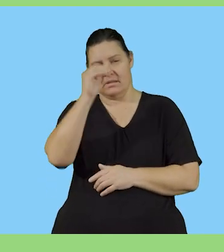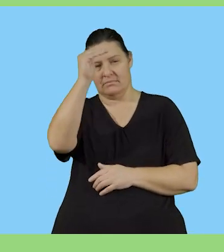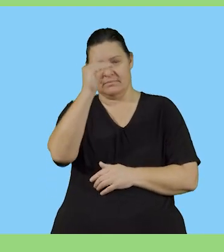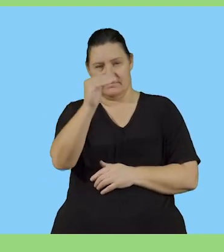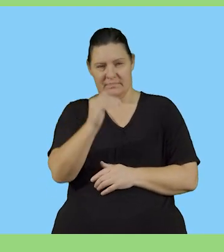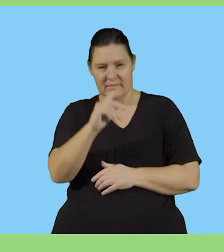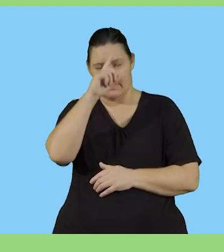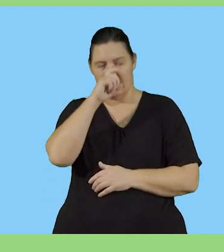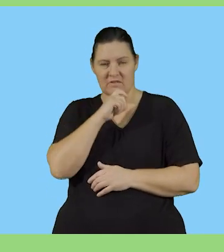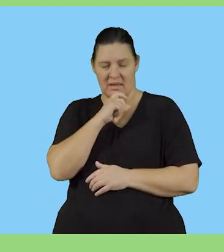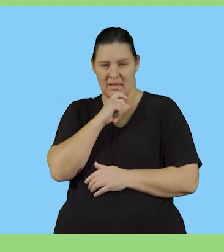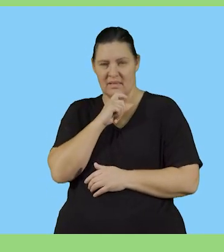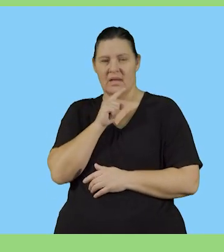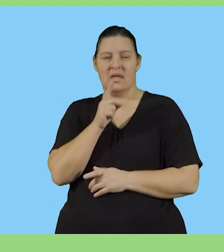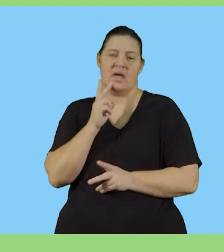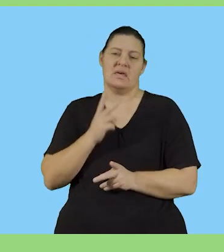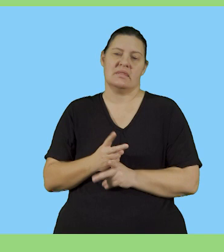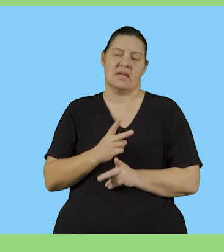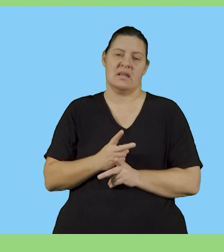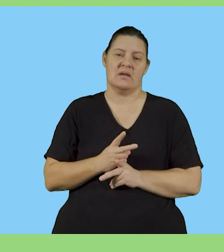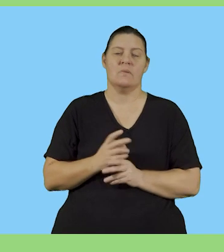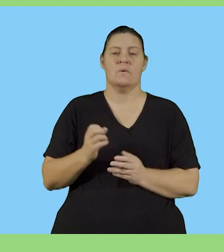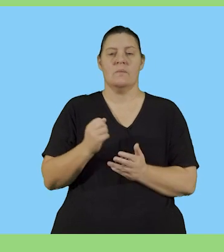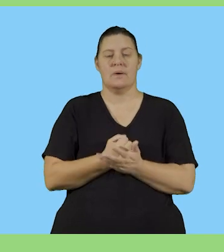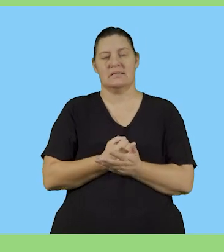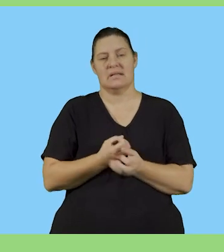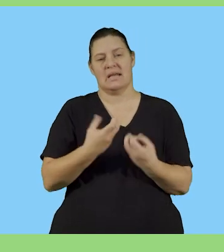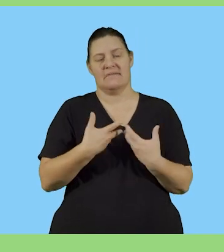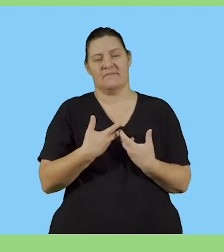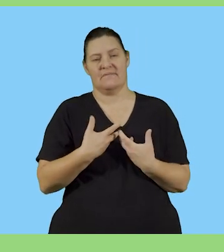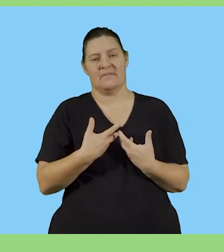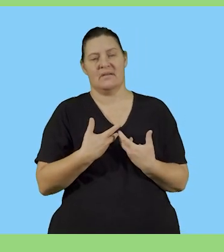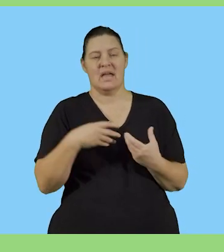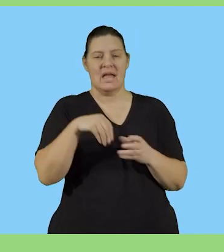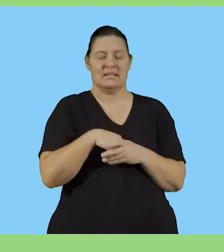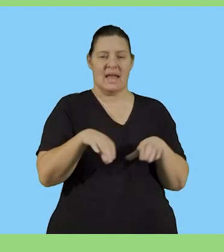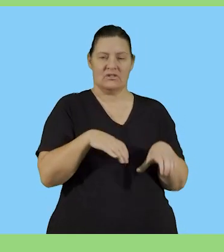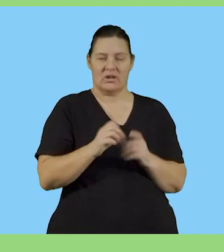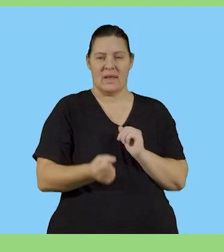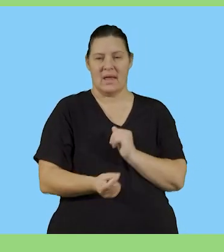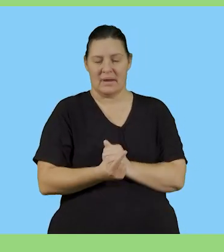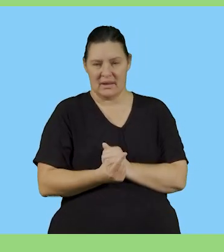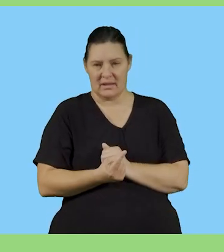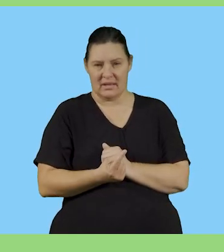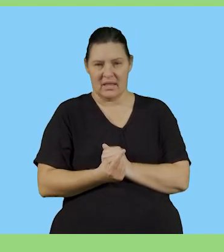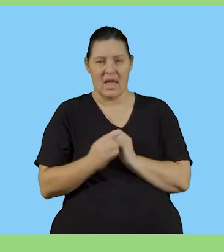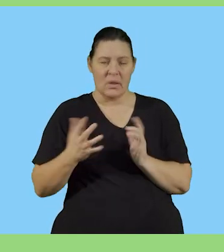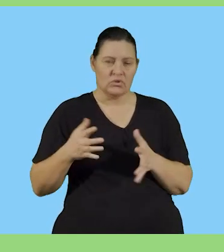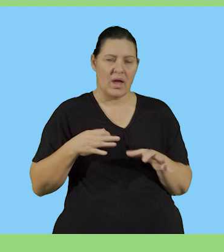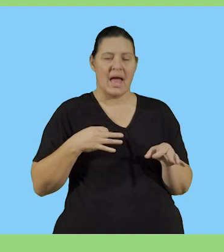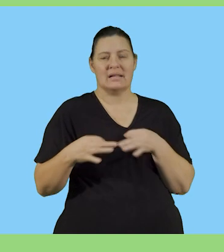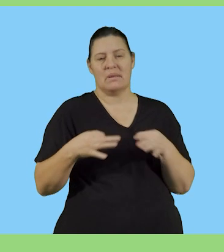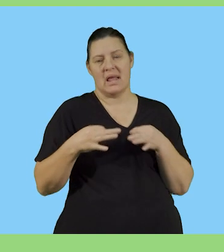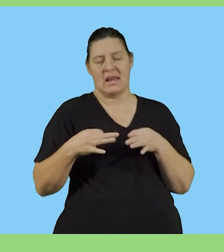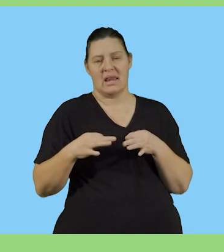these pictures, and then you are going to then have to give us the interaction that is taking place and also